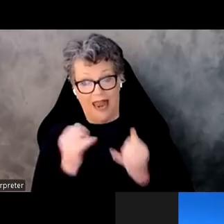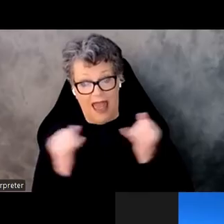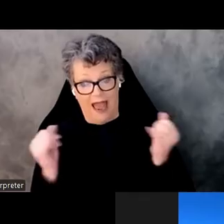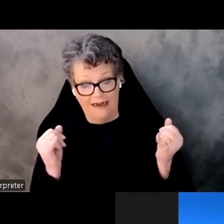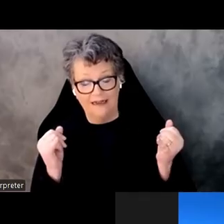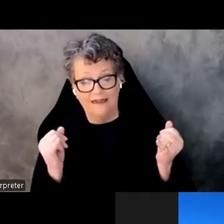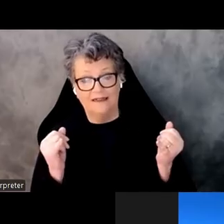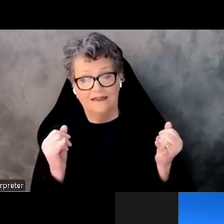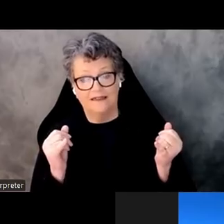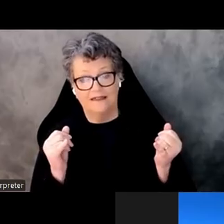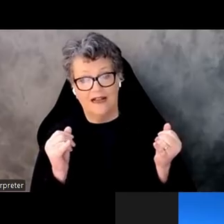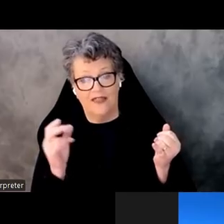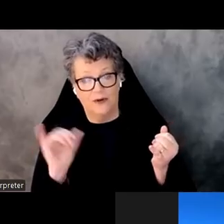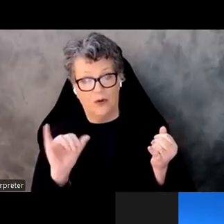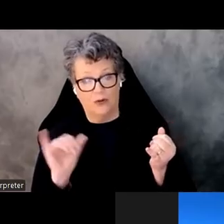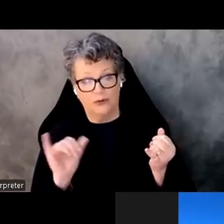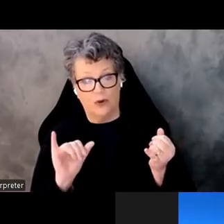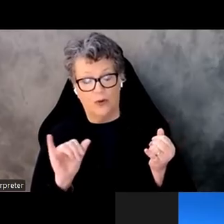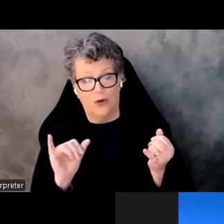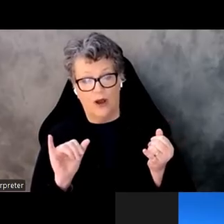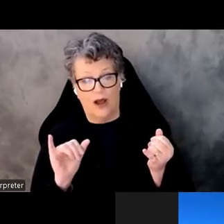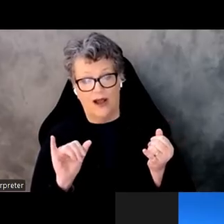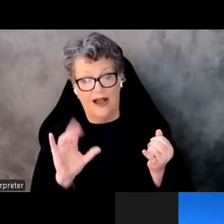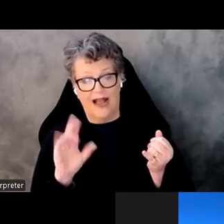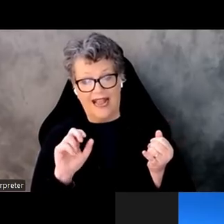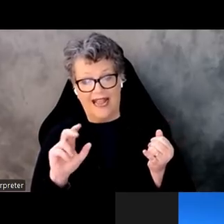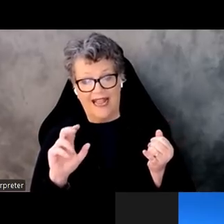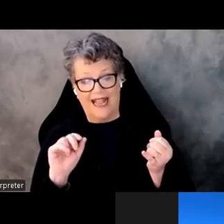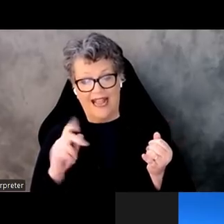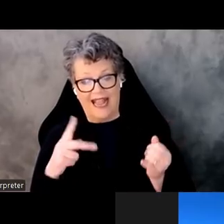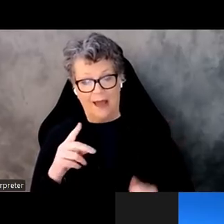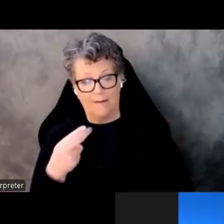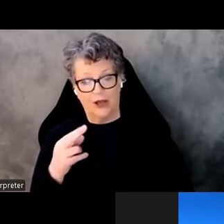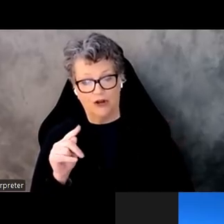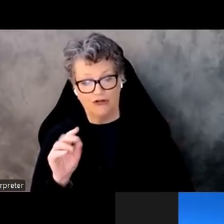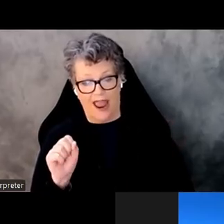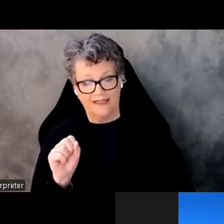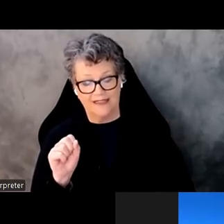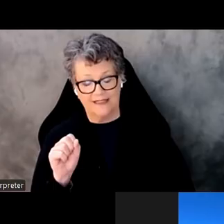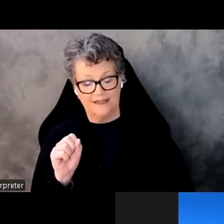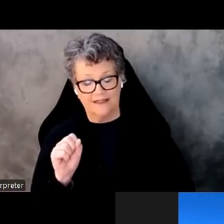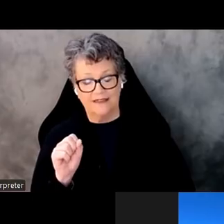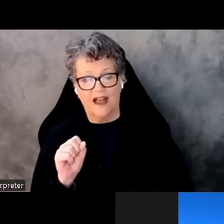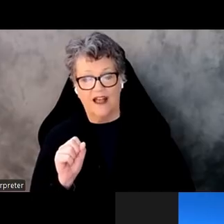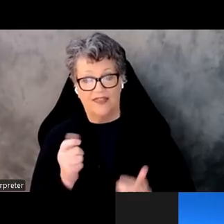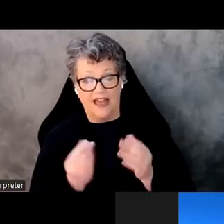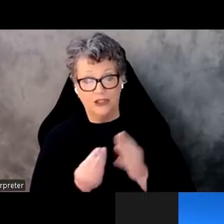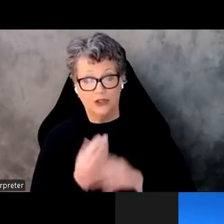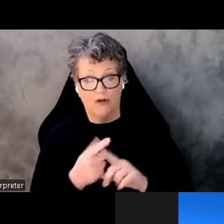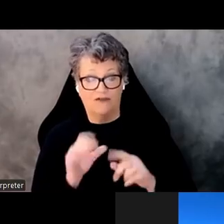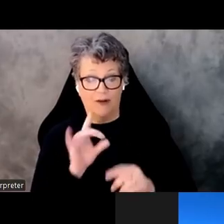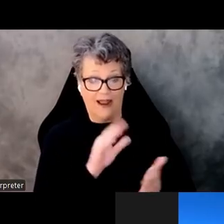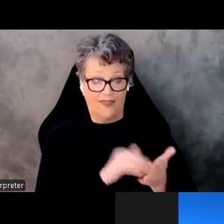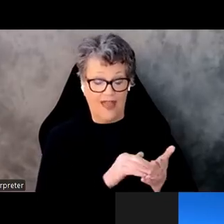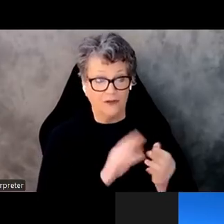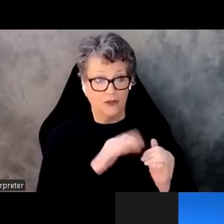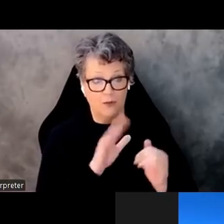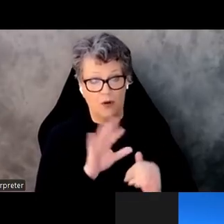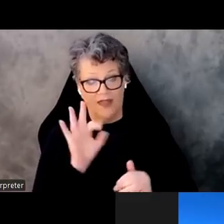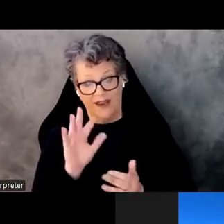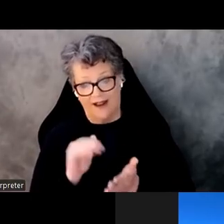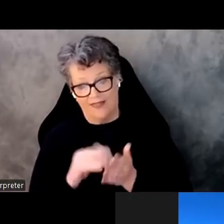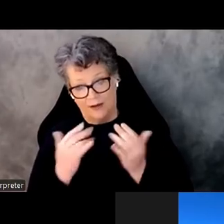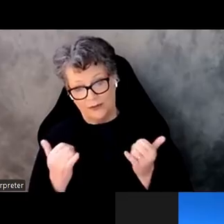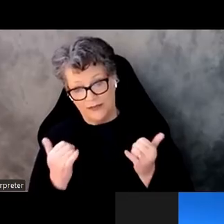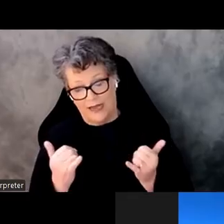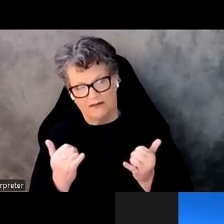as well as cap grants, because that's grown from 8,000 to more than 9,000 now in the